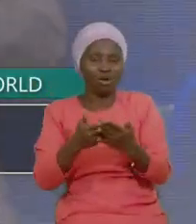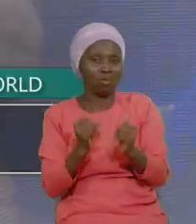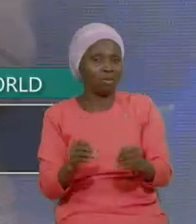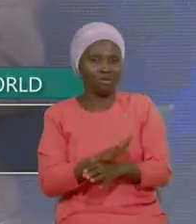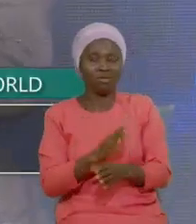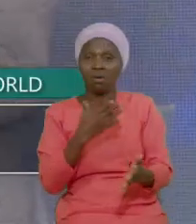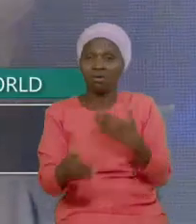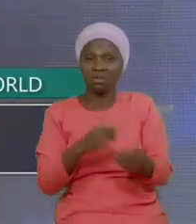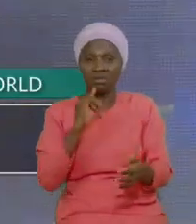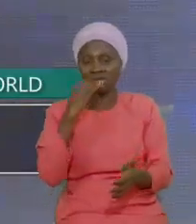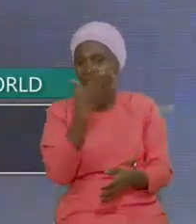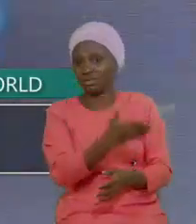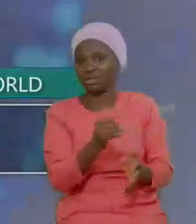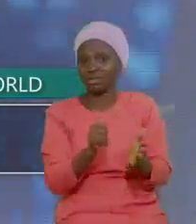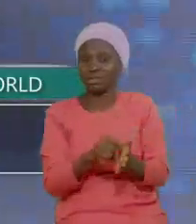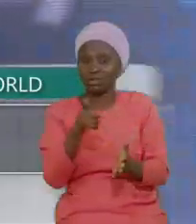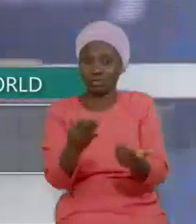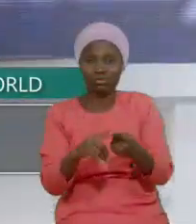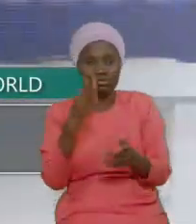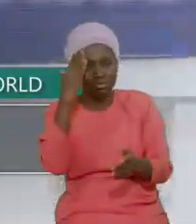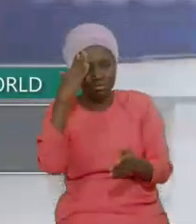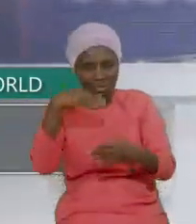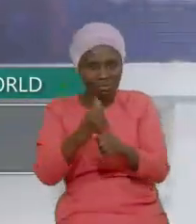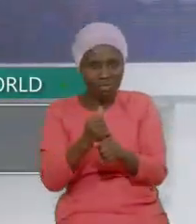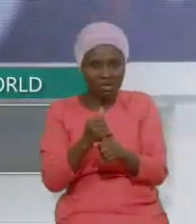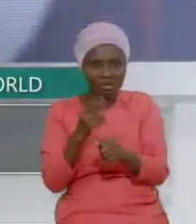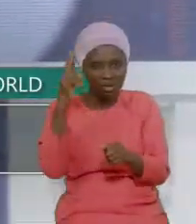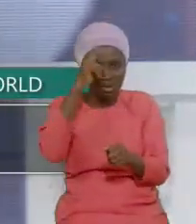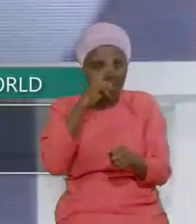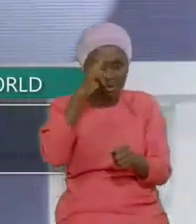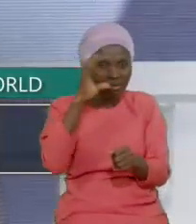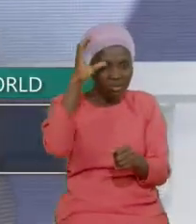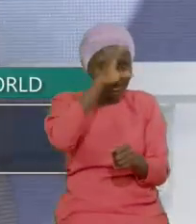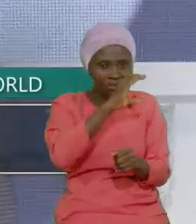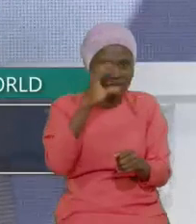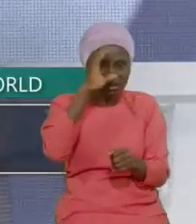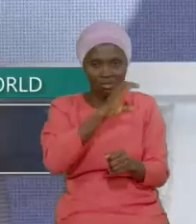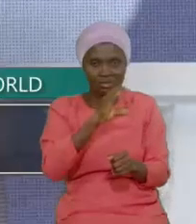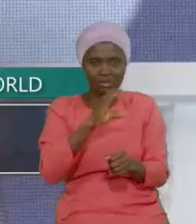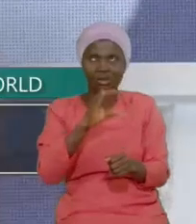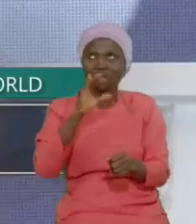you want to do research on, it's gone there before you.